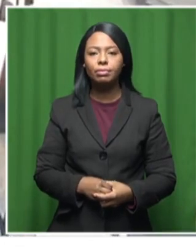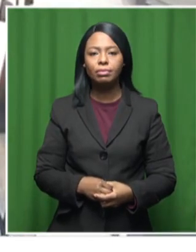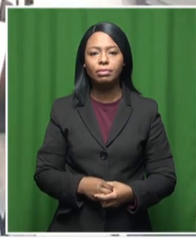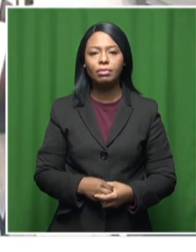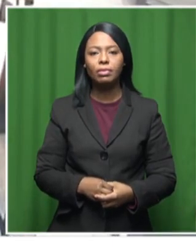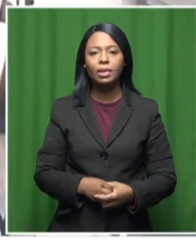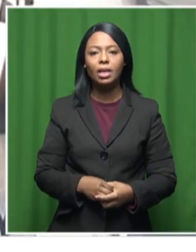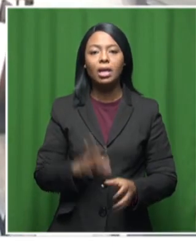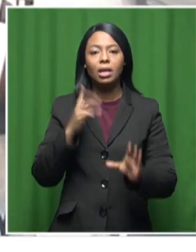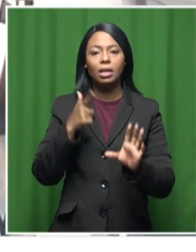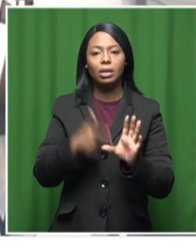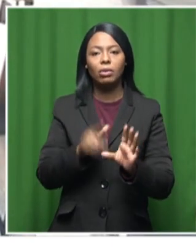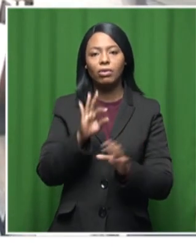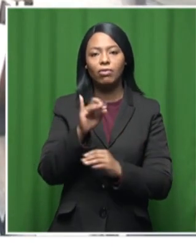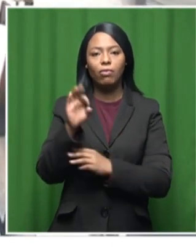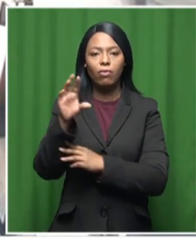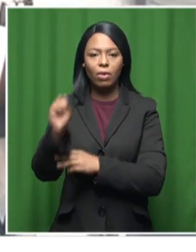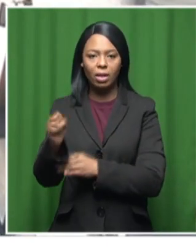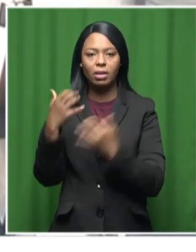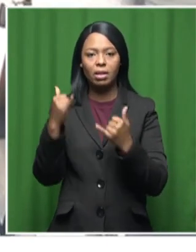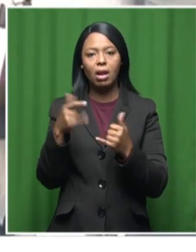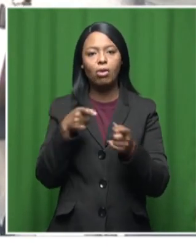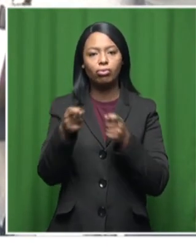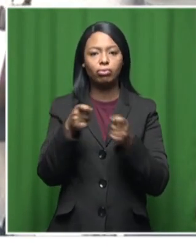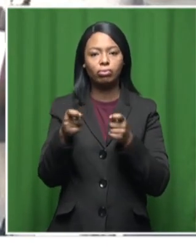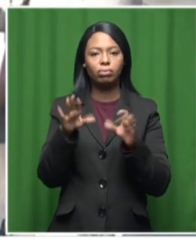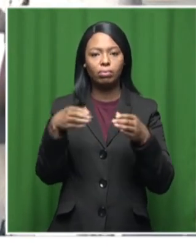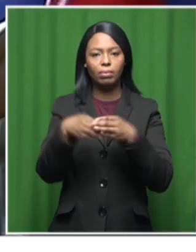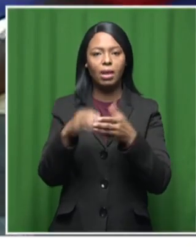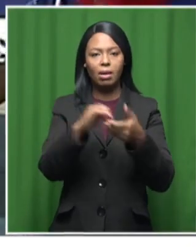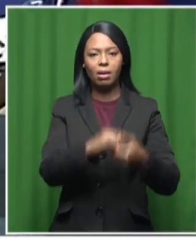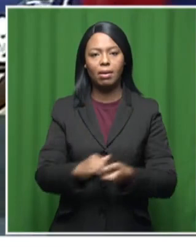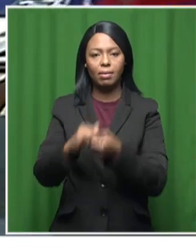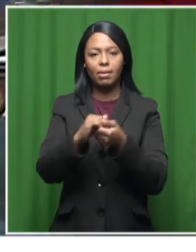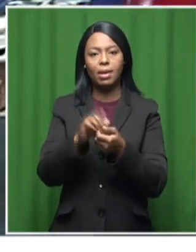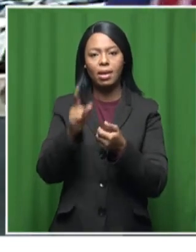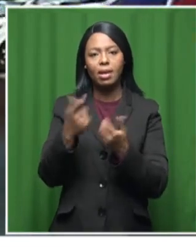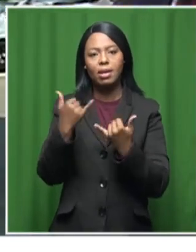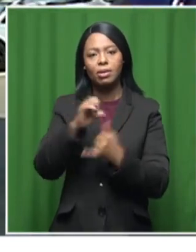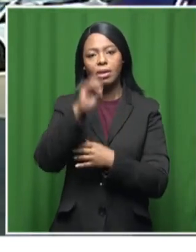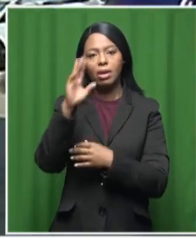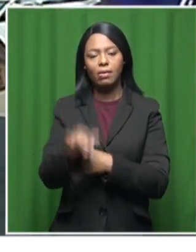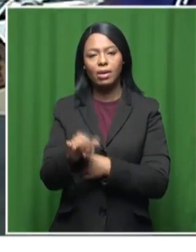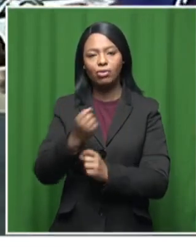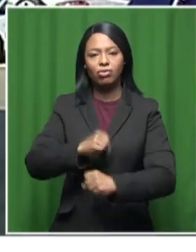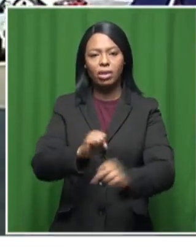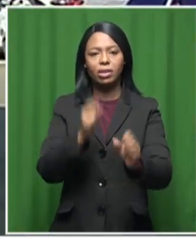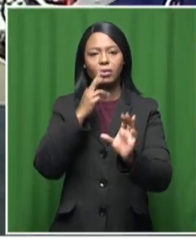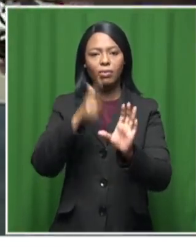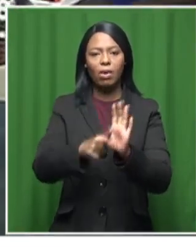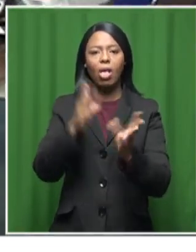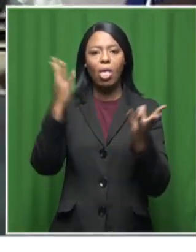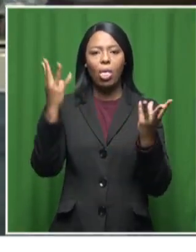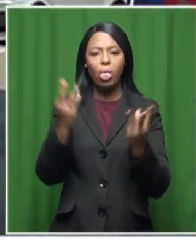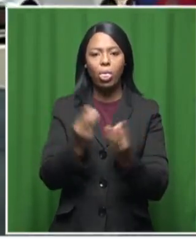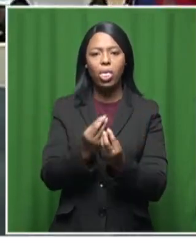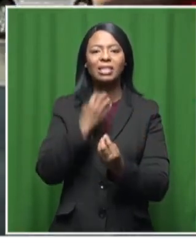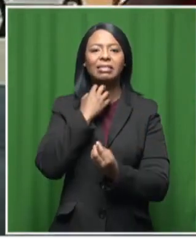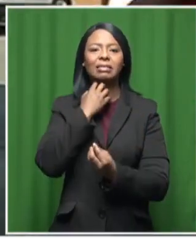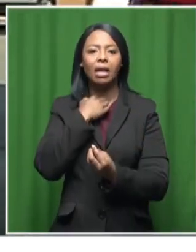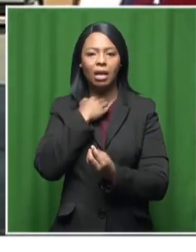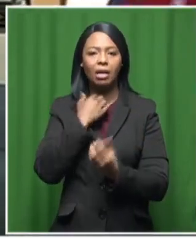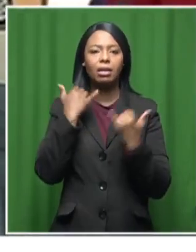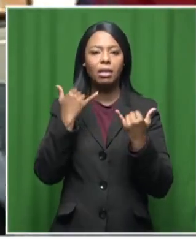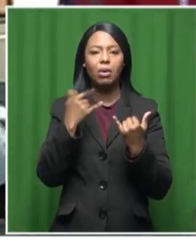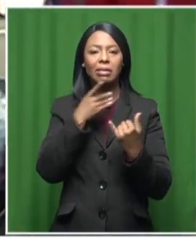The Liquefied Fuels Wholesalers Association says that South Africa's strategic fuel reserves have run dry. It says that the situation